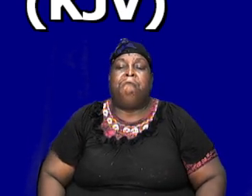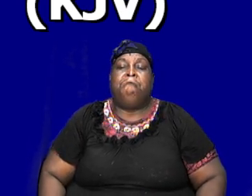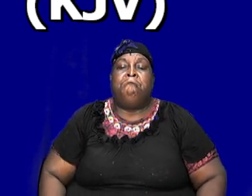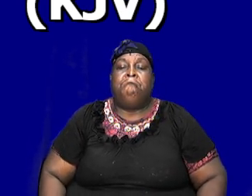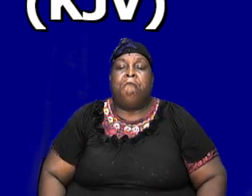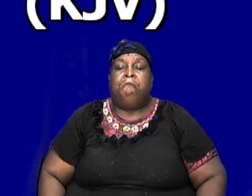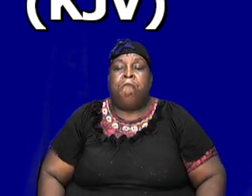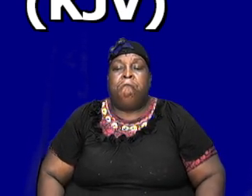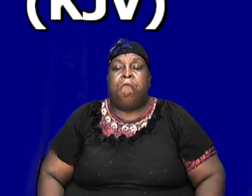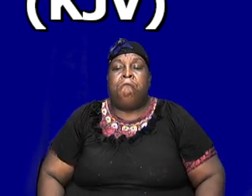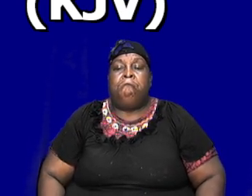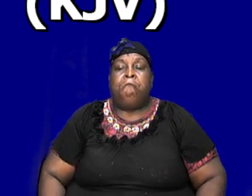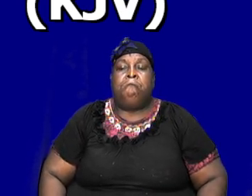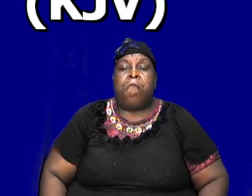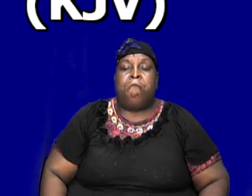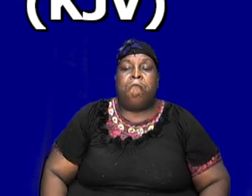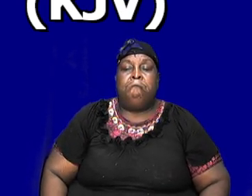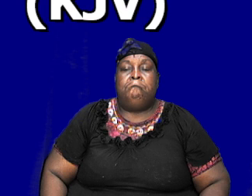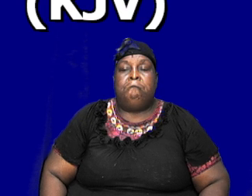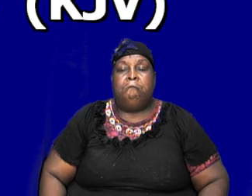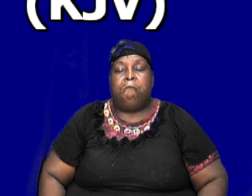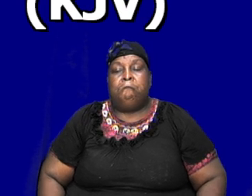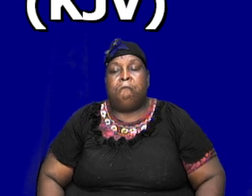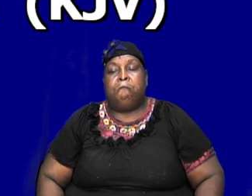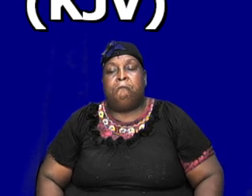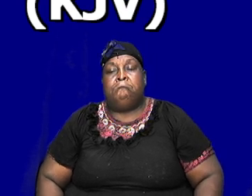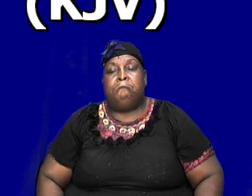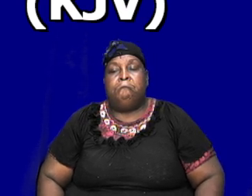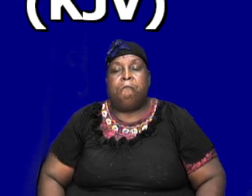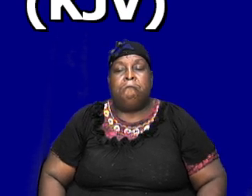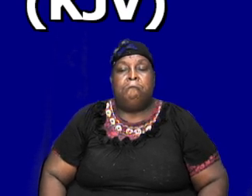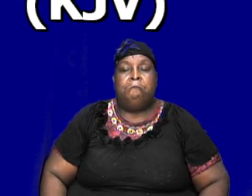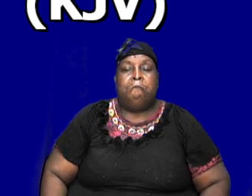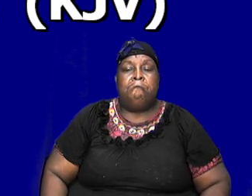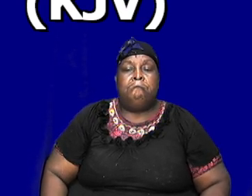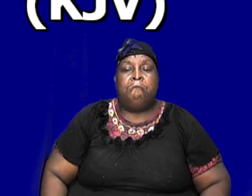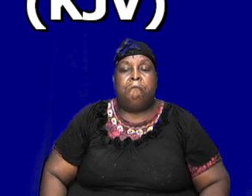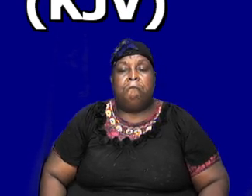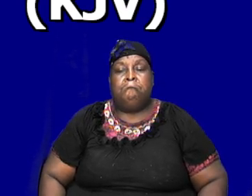So let us go back through the first verse.